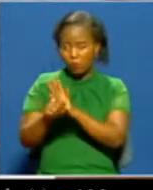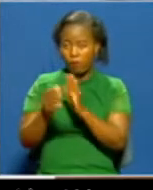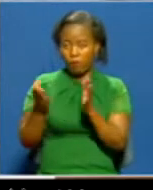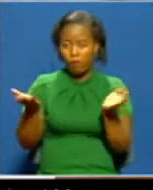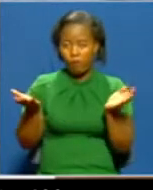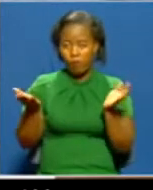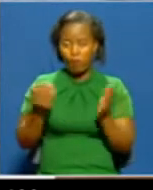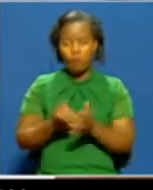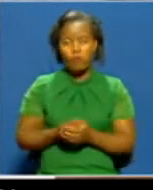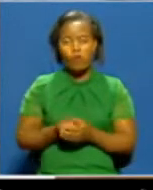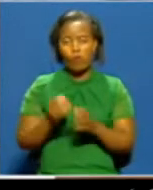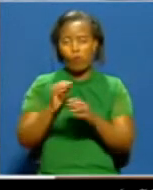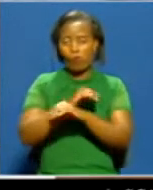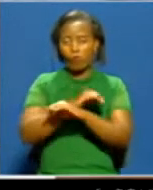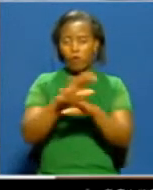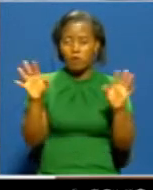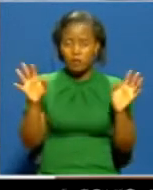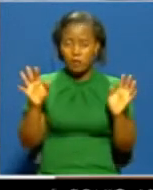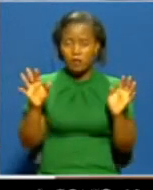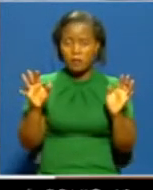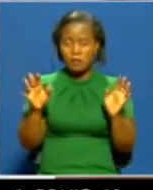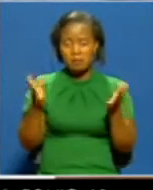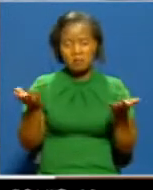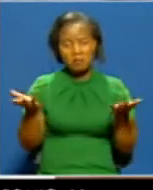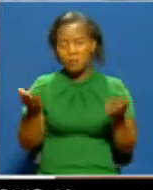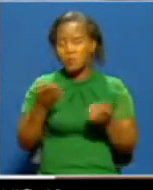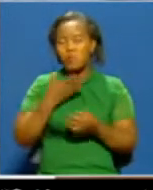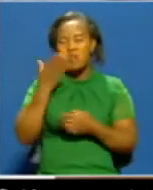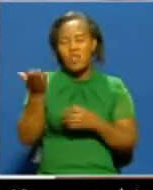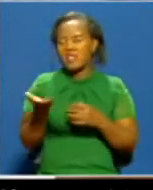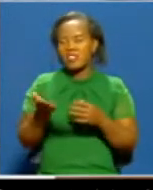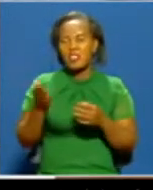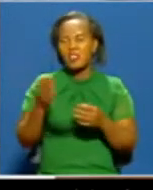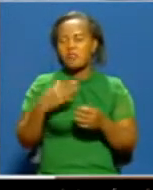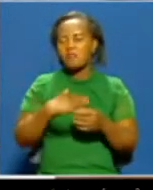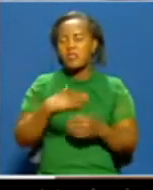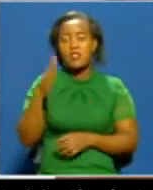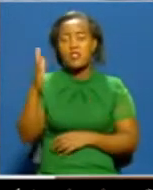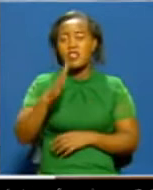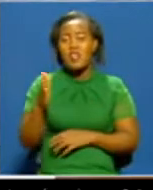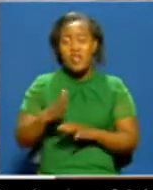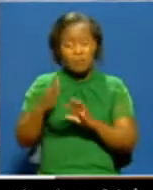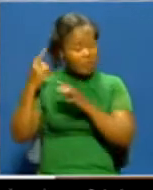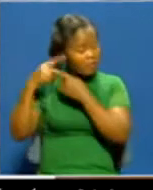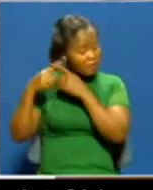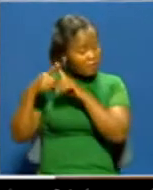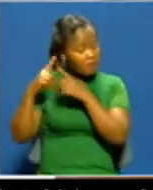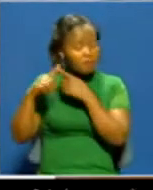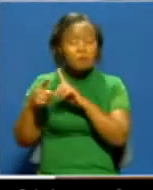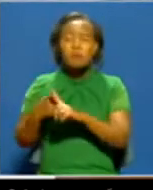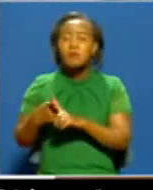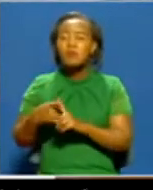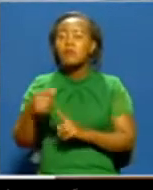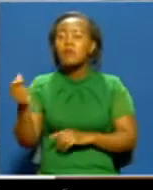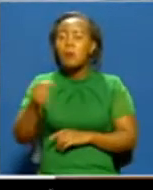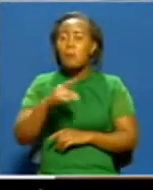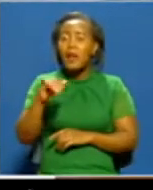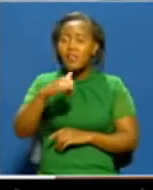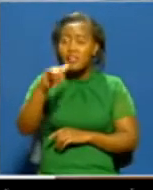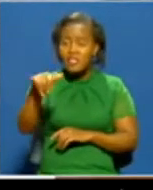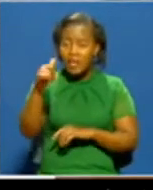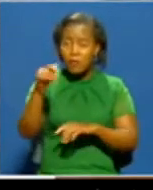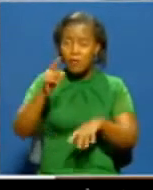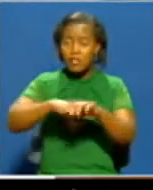to be clear, I think the answer is no. In January, when I was appointed to the